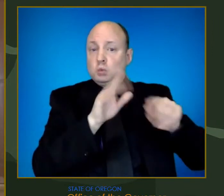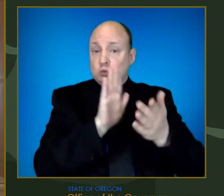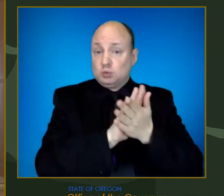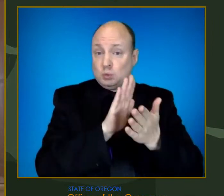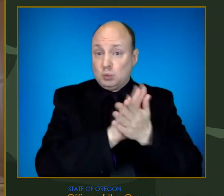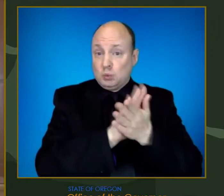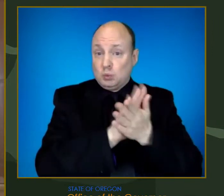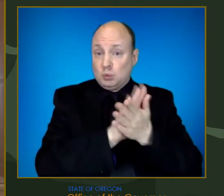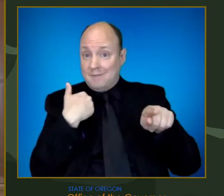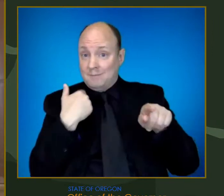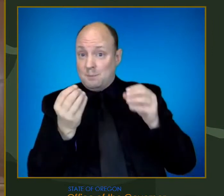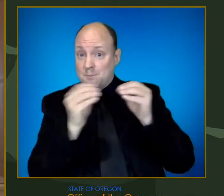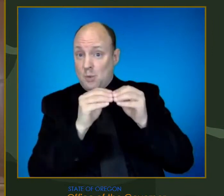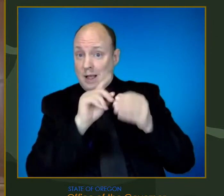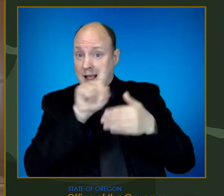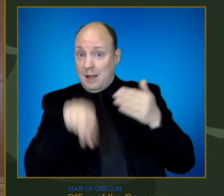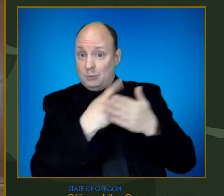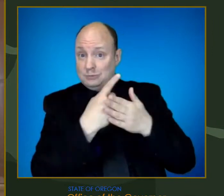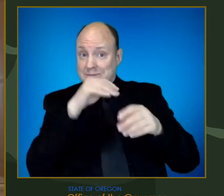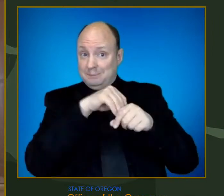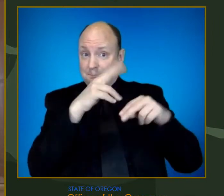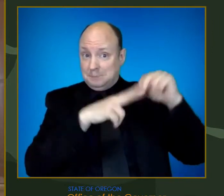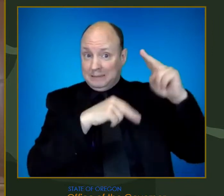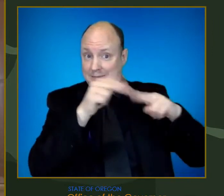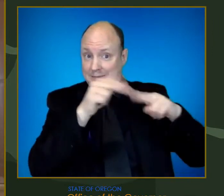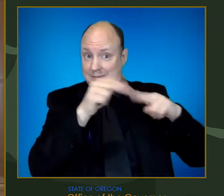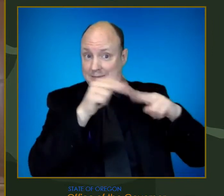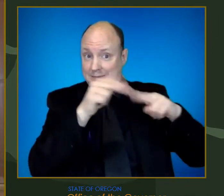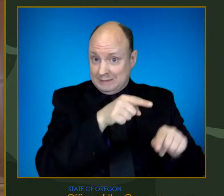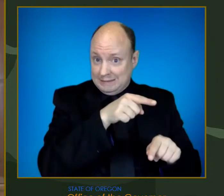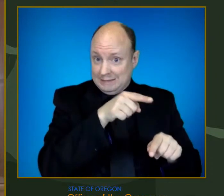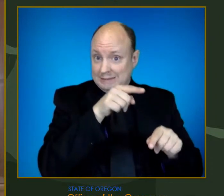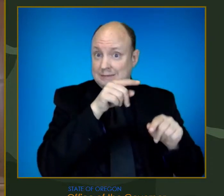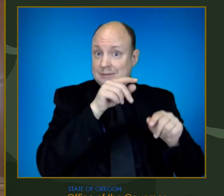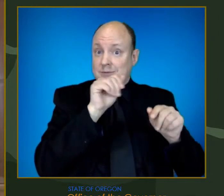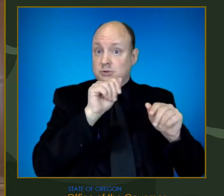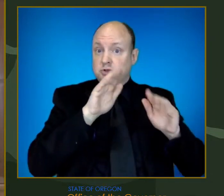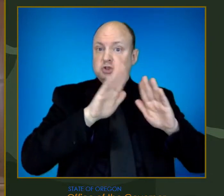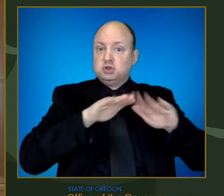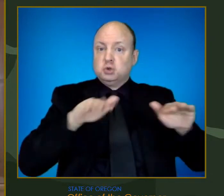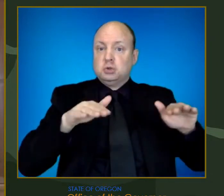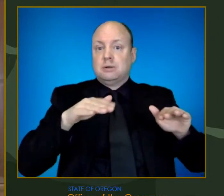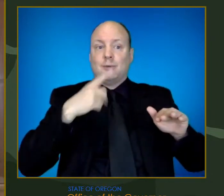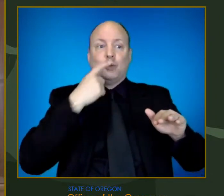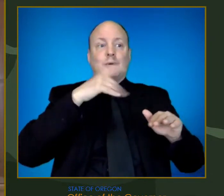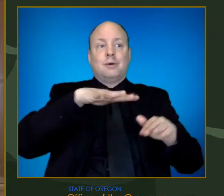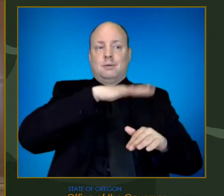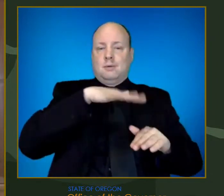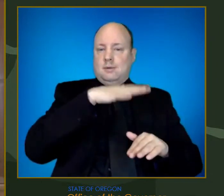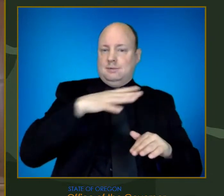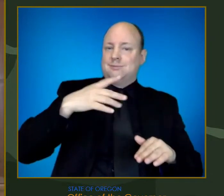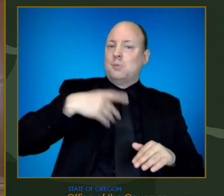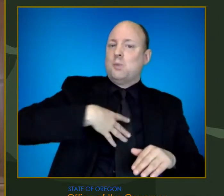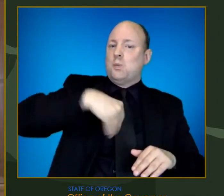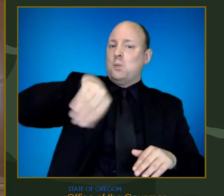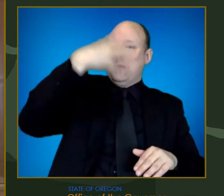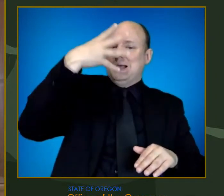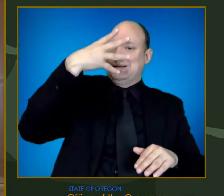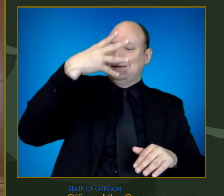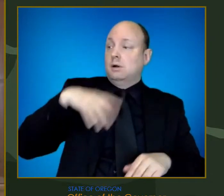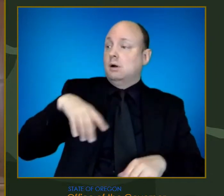for kids who live in predominantly white, wealthier areas, and significantly fewer for those in more demographically diverse,